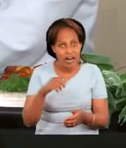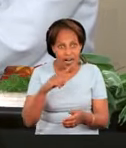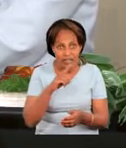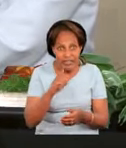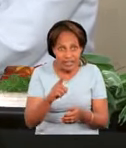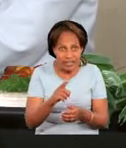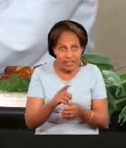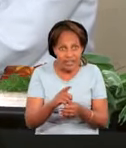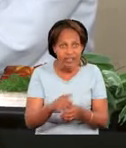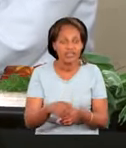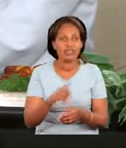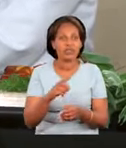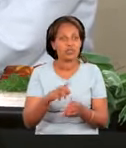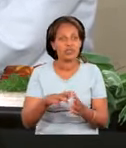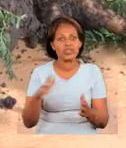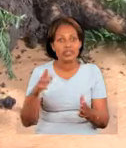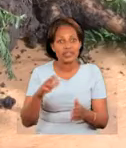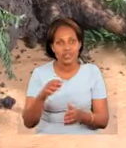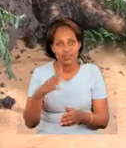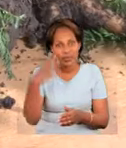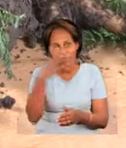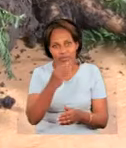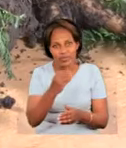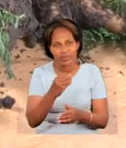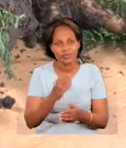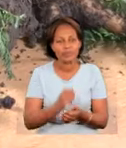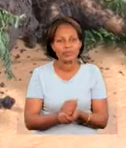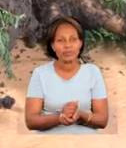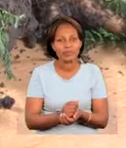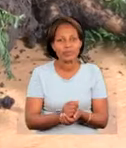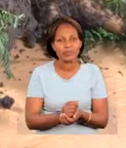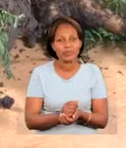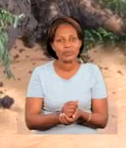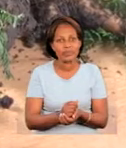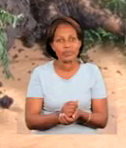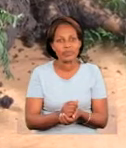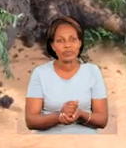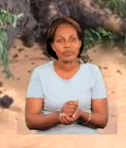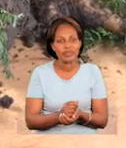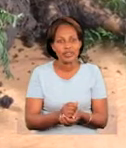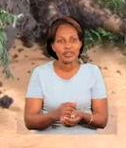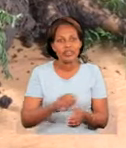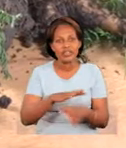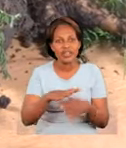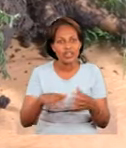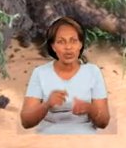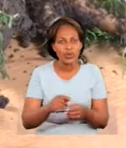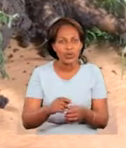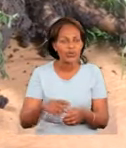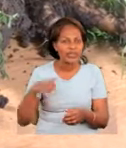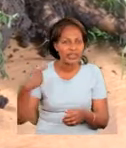They all look green to me. You are right. They are all green.